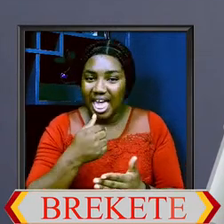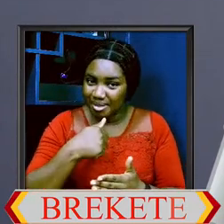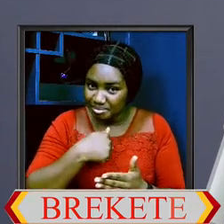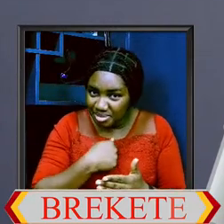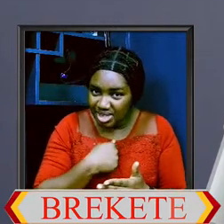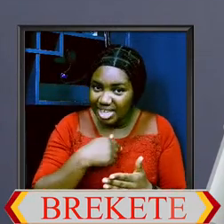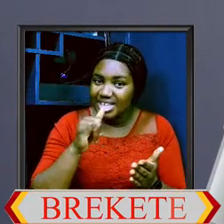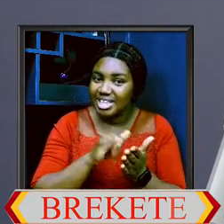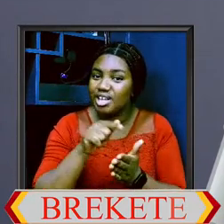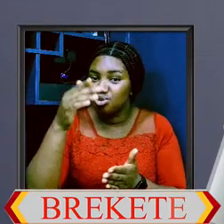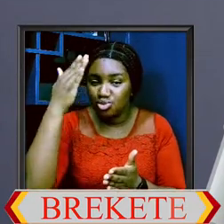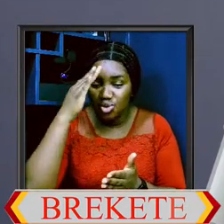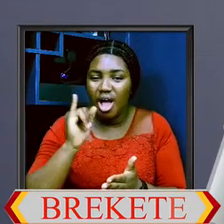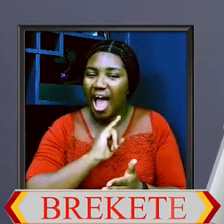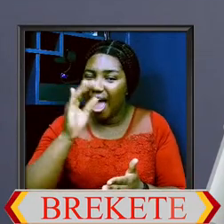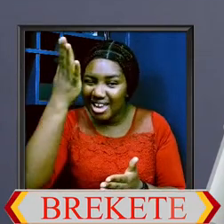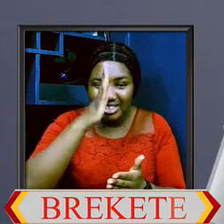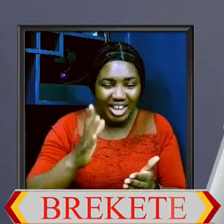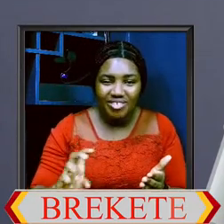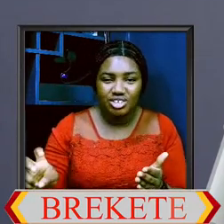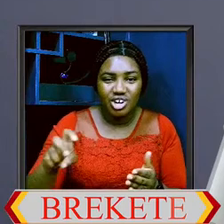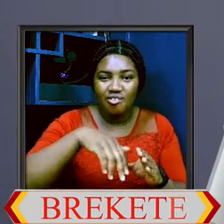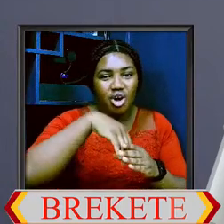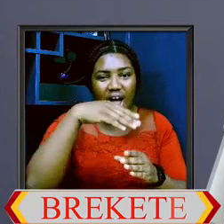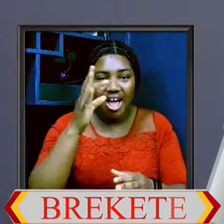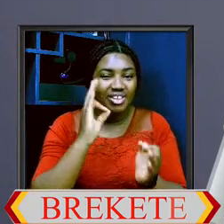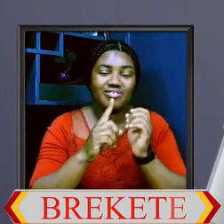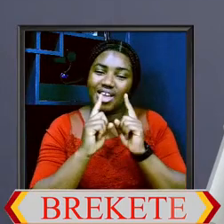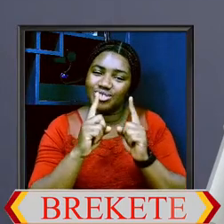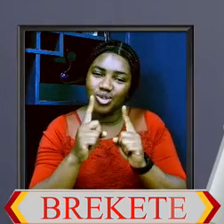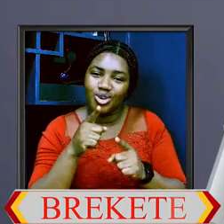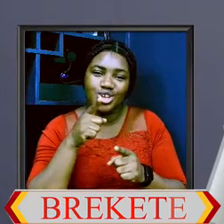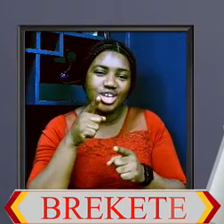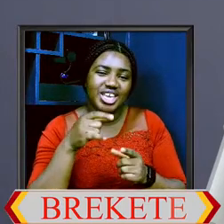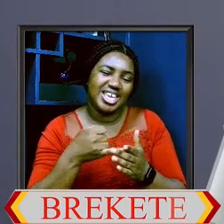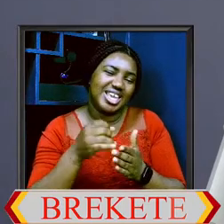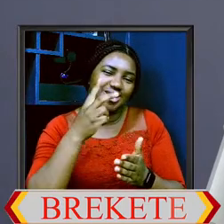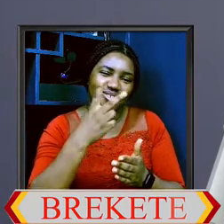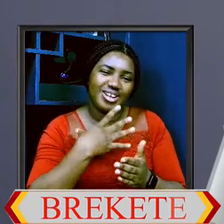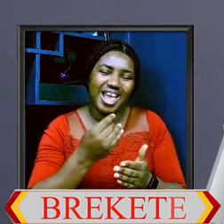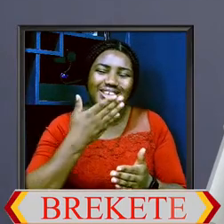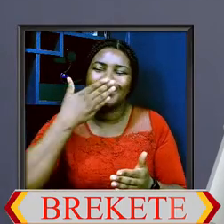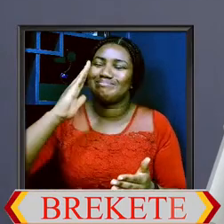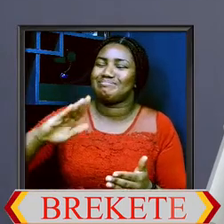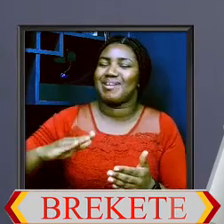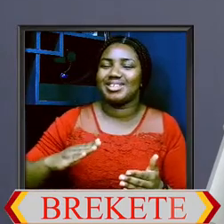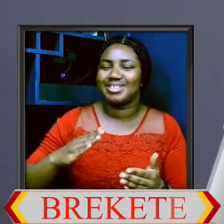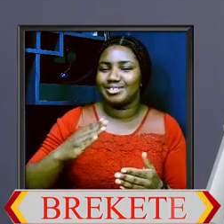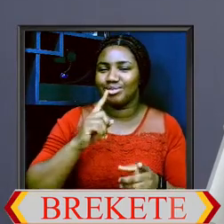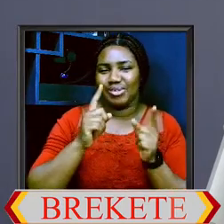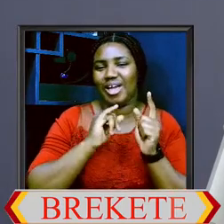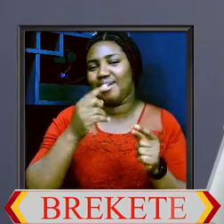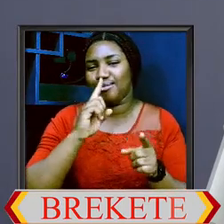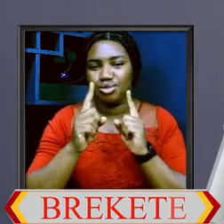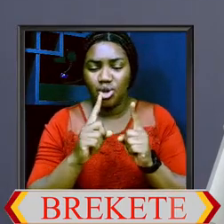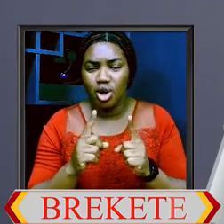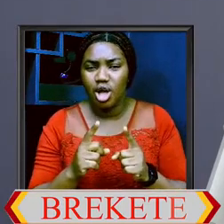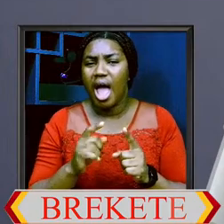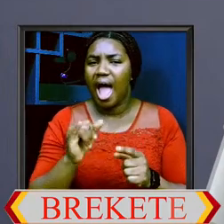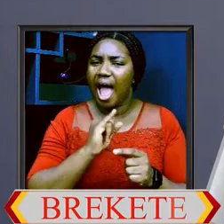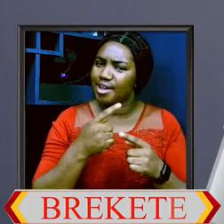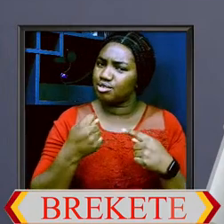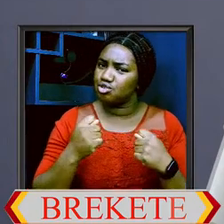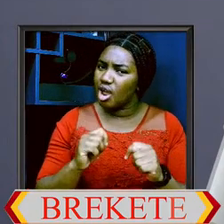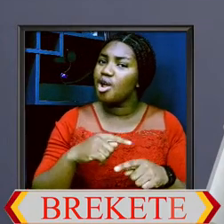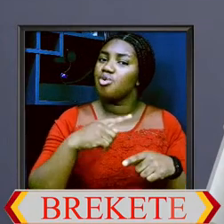like me never go abroad before if I talk me I